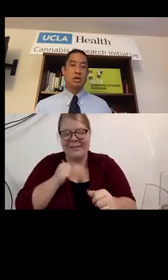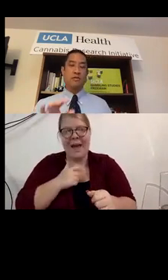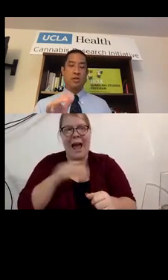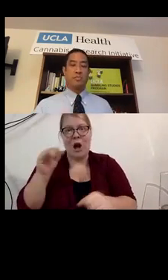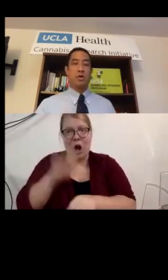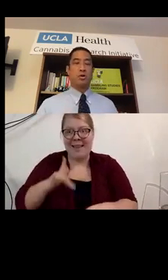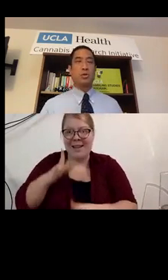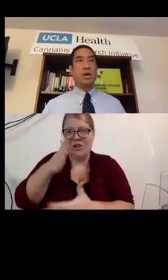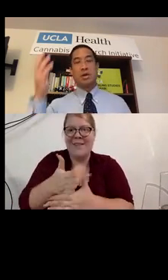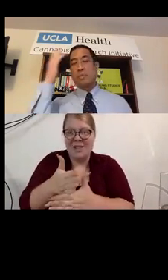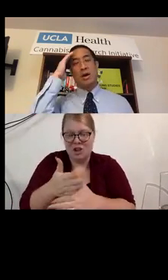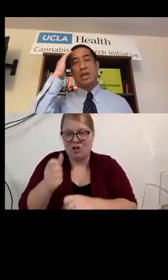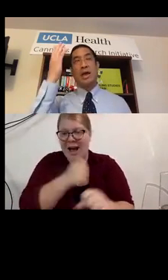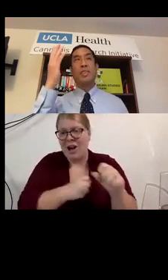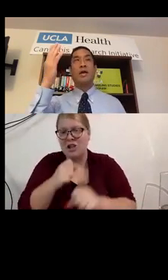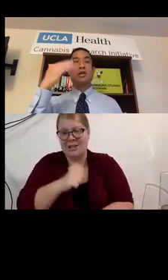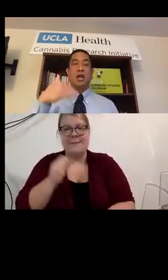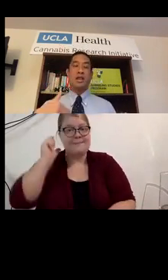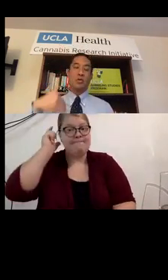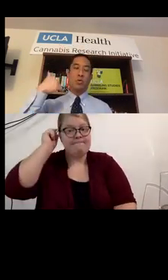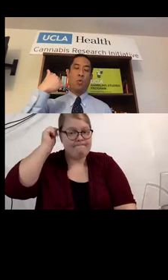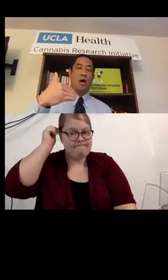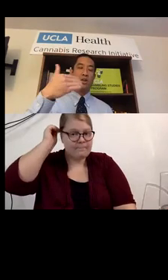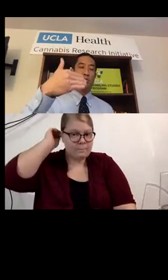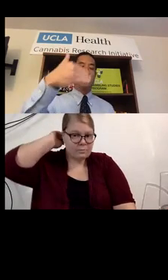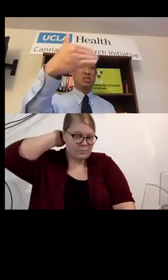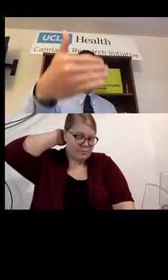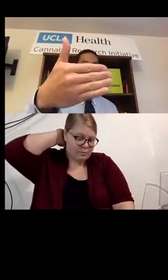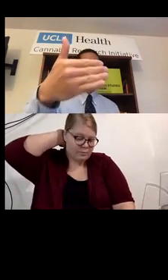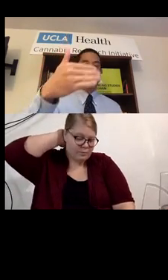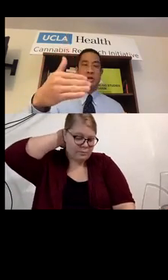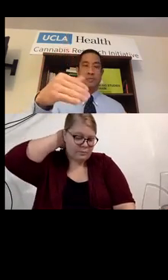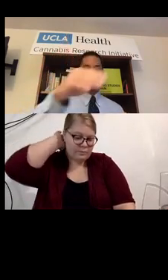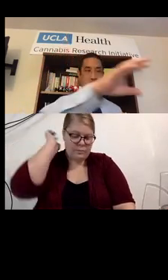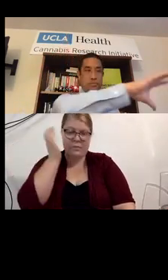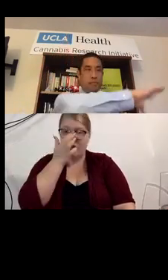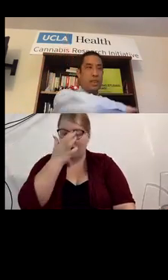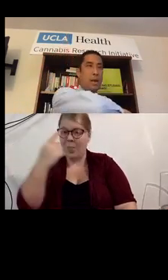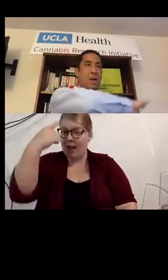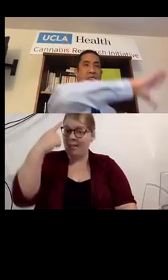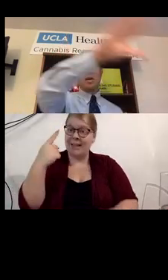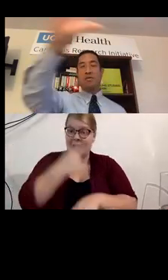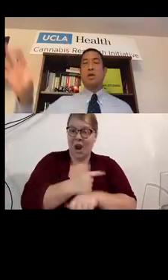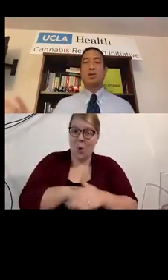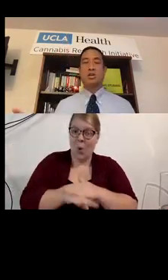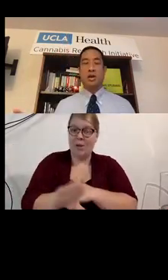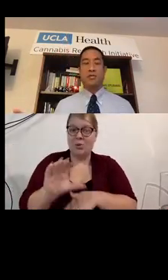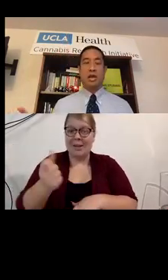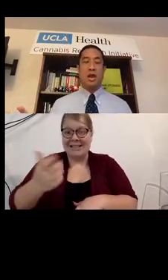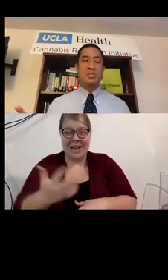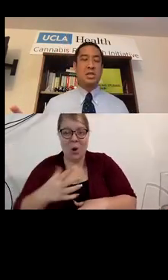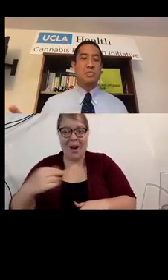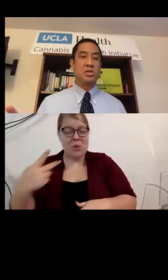strategies for that partnership. I think about, again, the day that you would walk into a casino and see a bevy